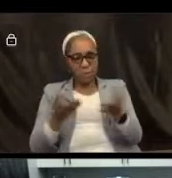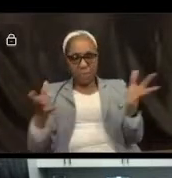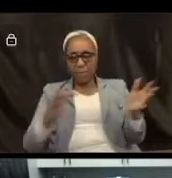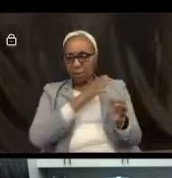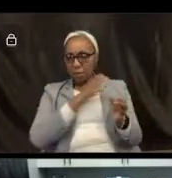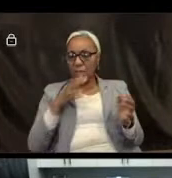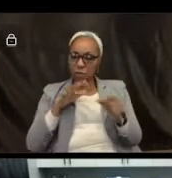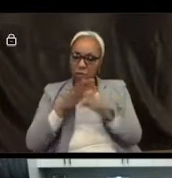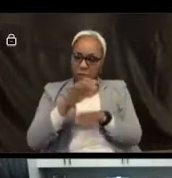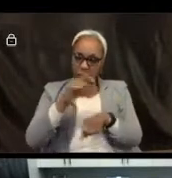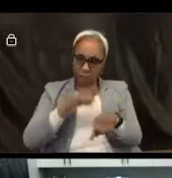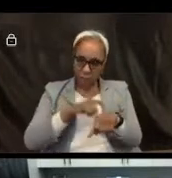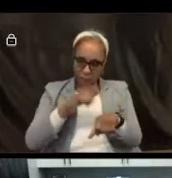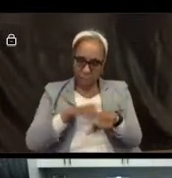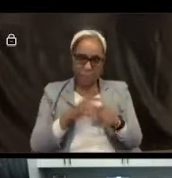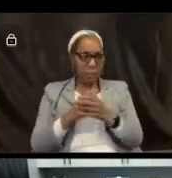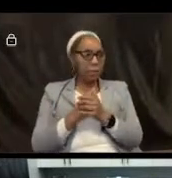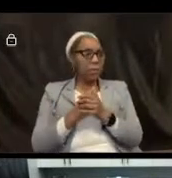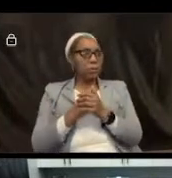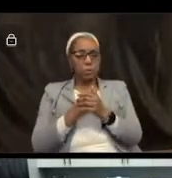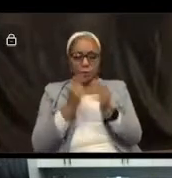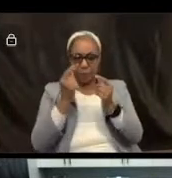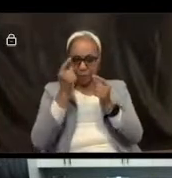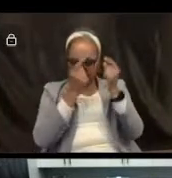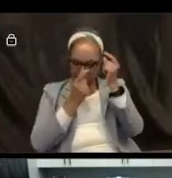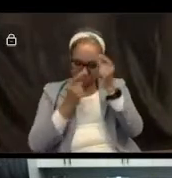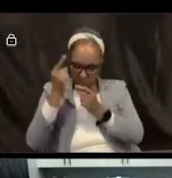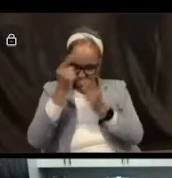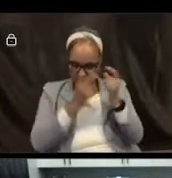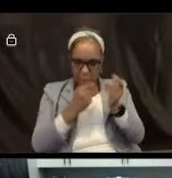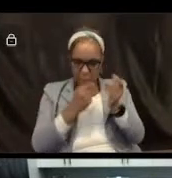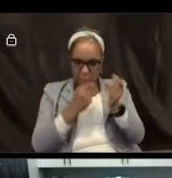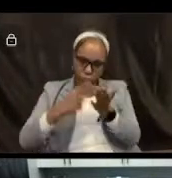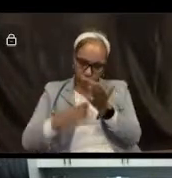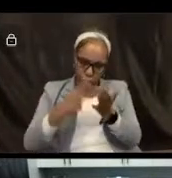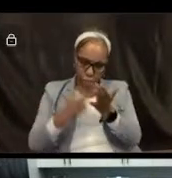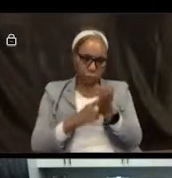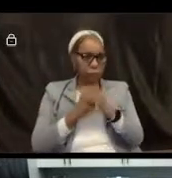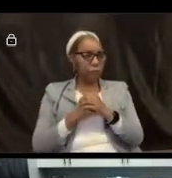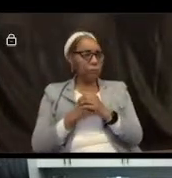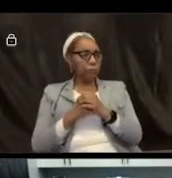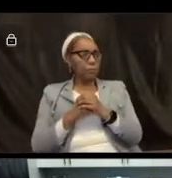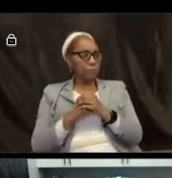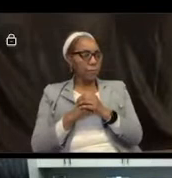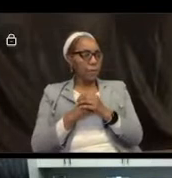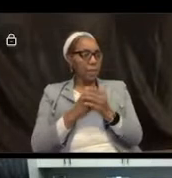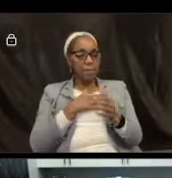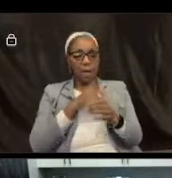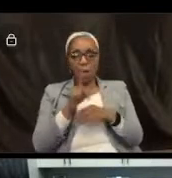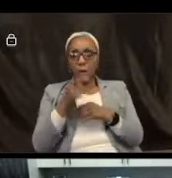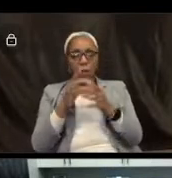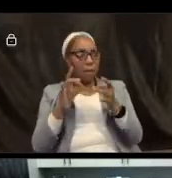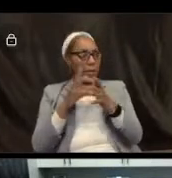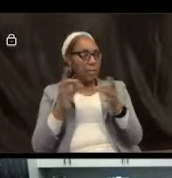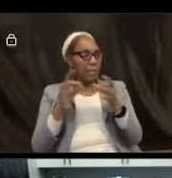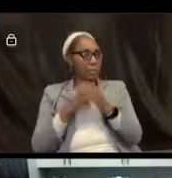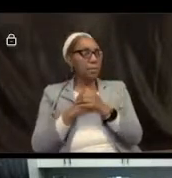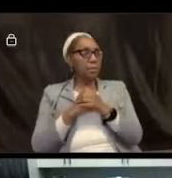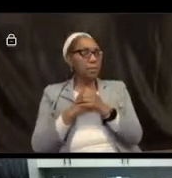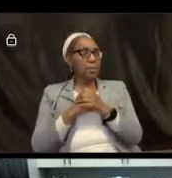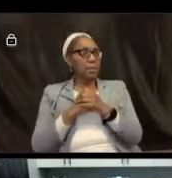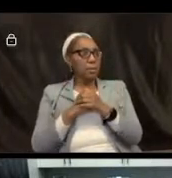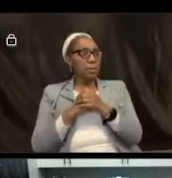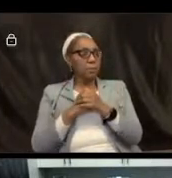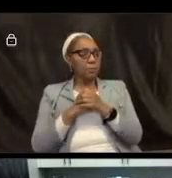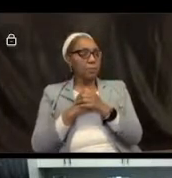time to think about it and discuss it. My only comment is